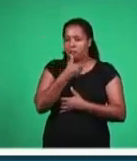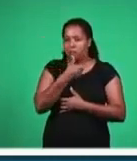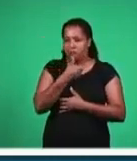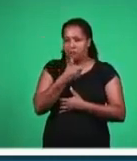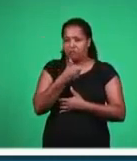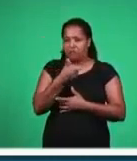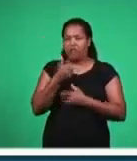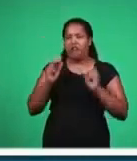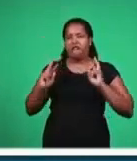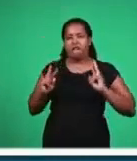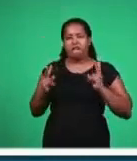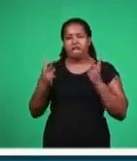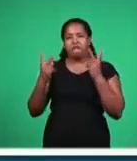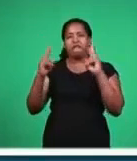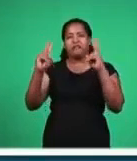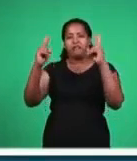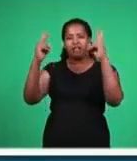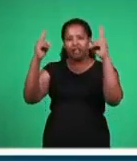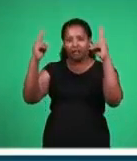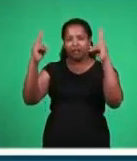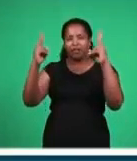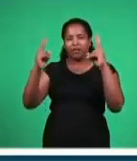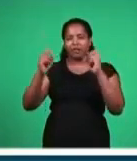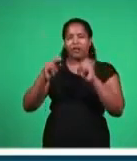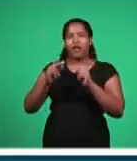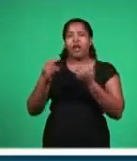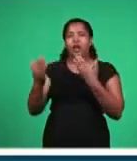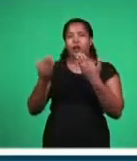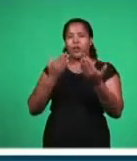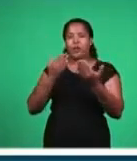sun. And so, awesome.